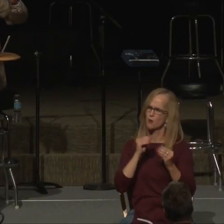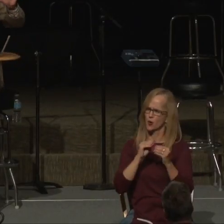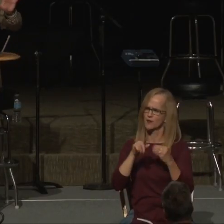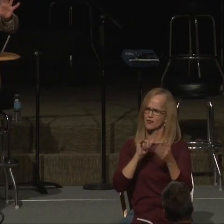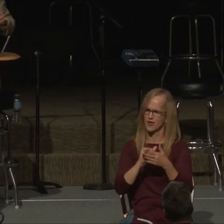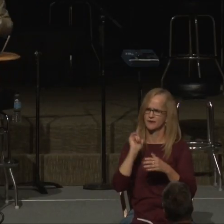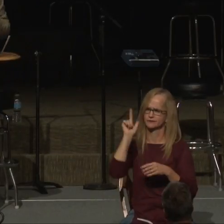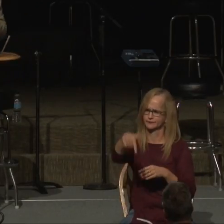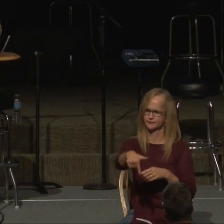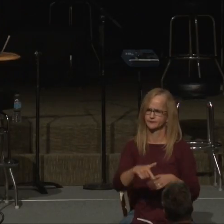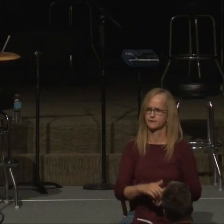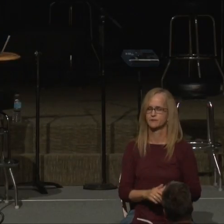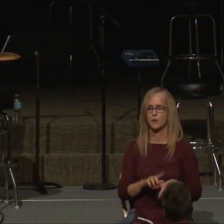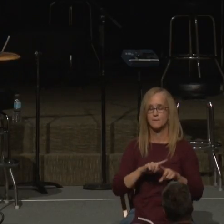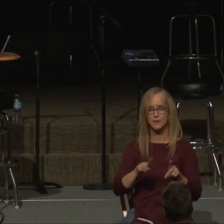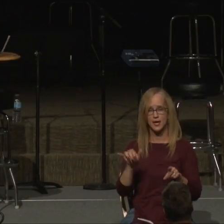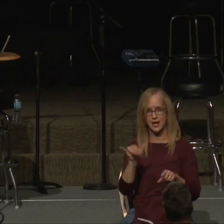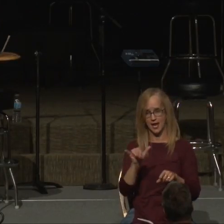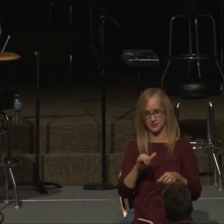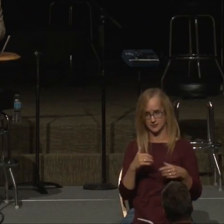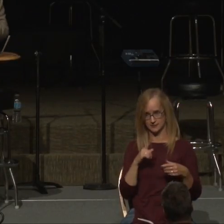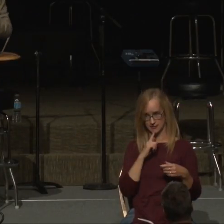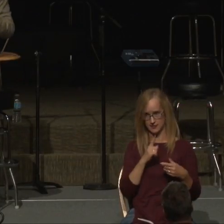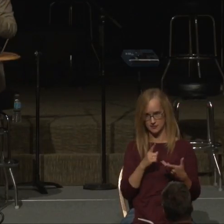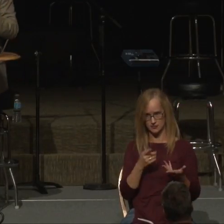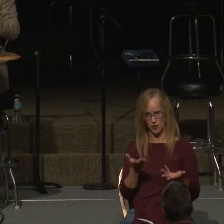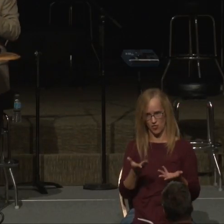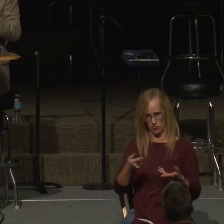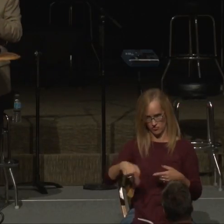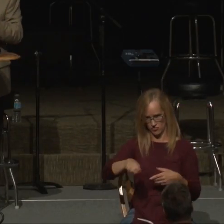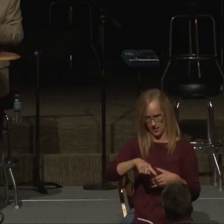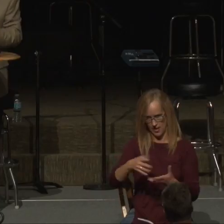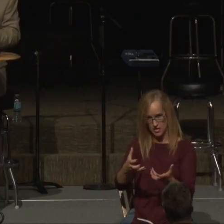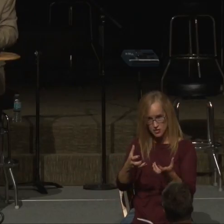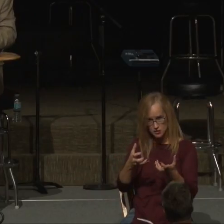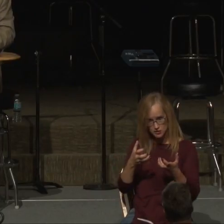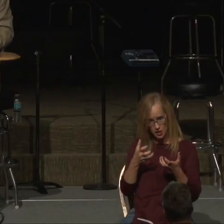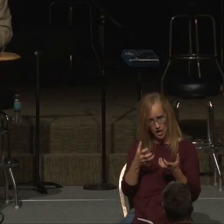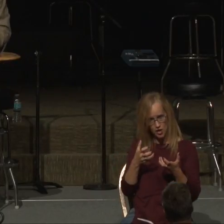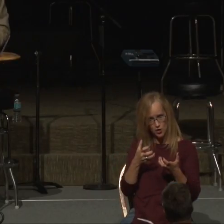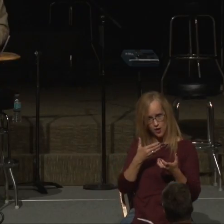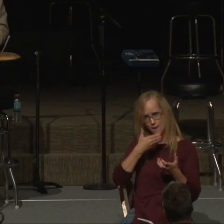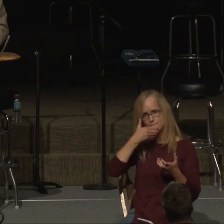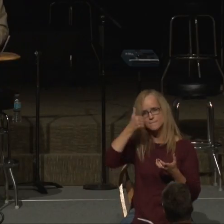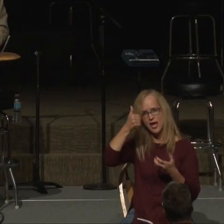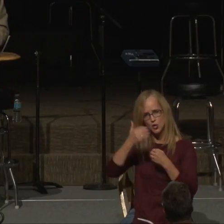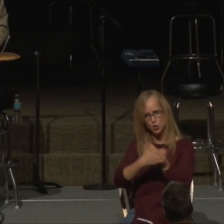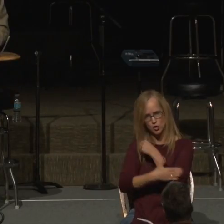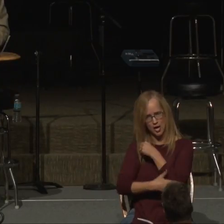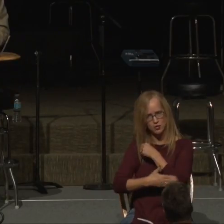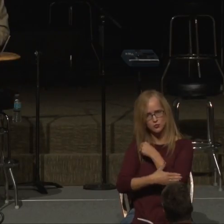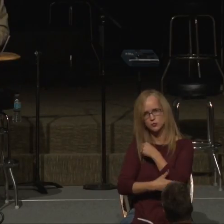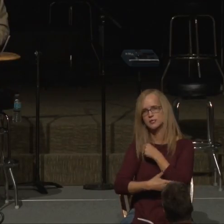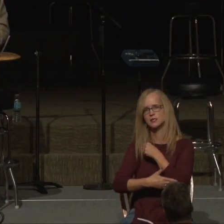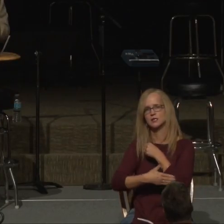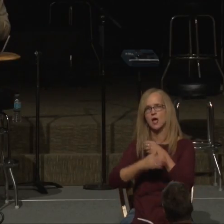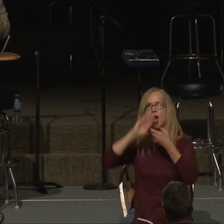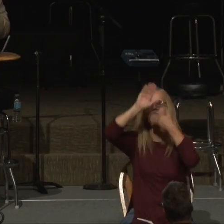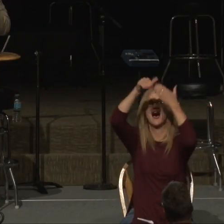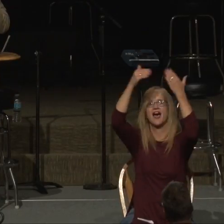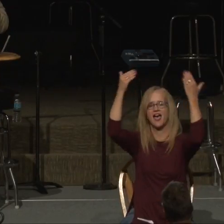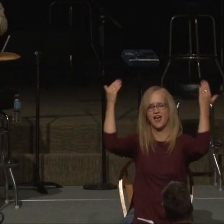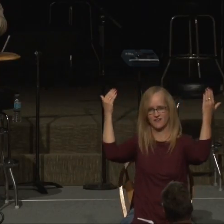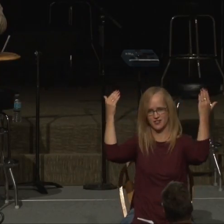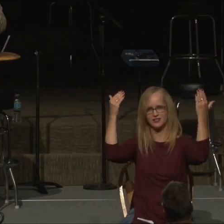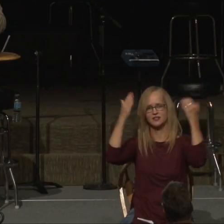road. But as it is, they desire a better country, that is, a heavenly one.